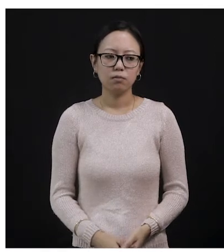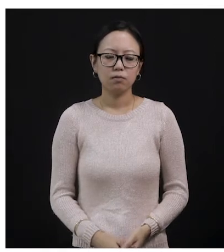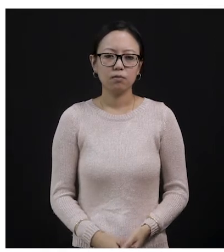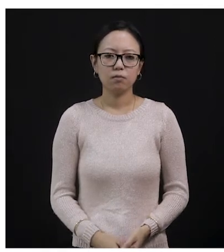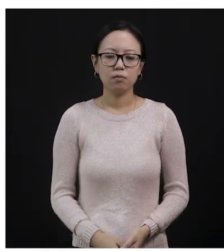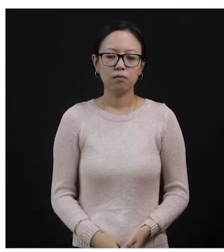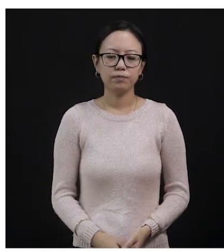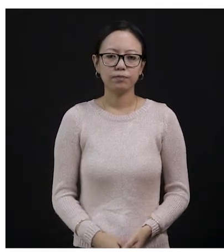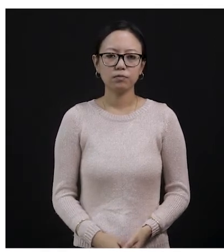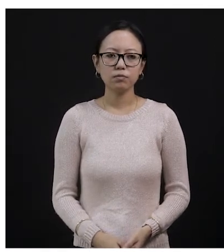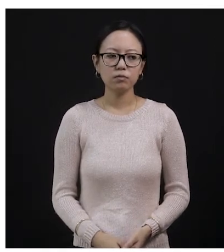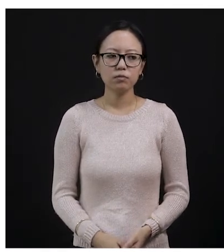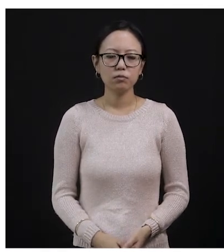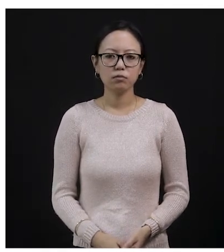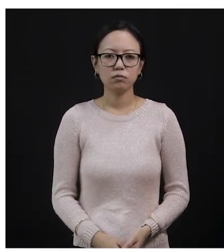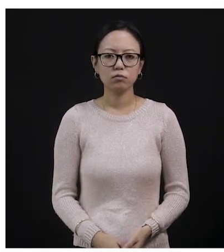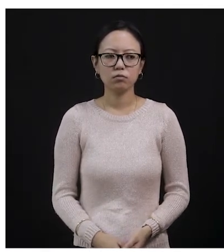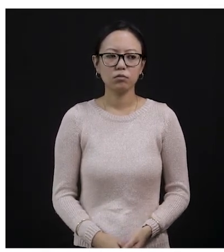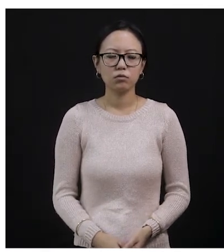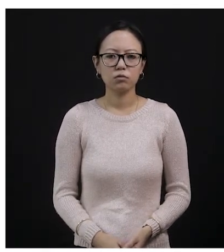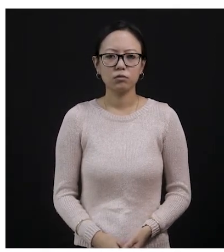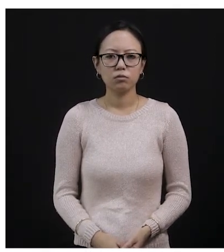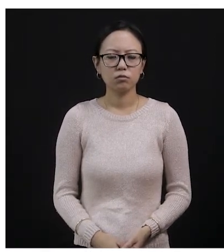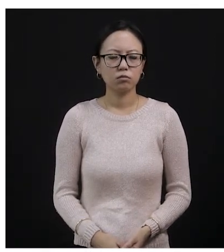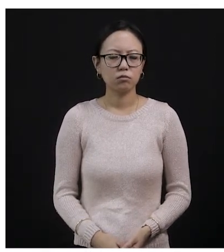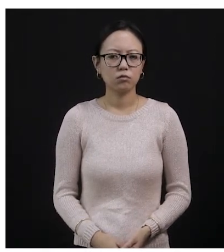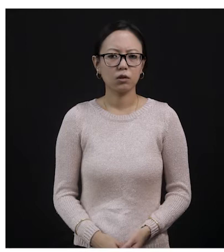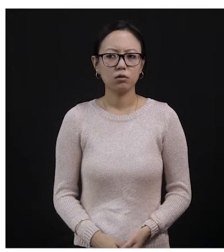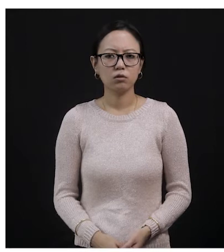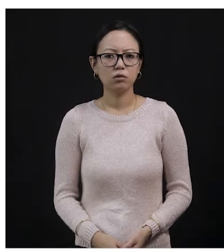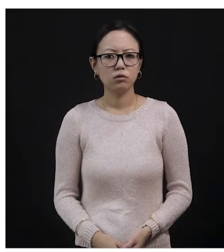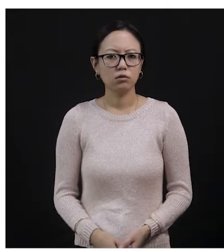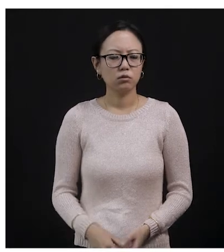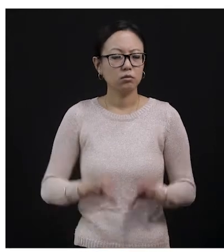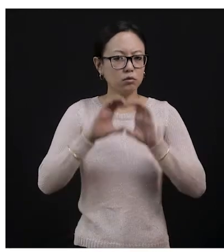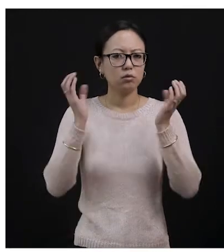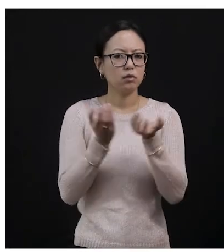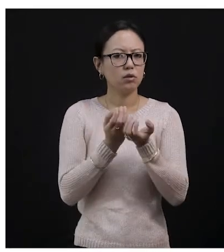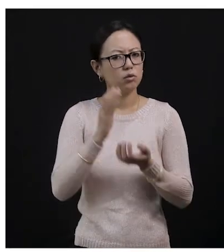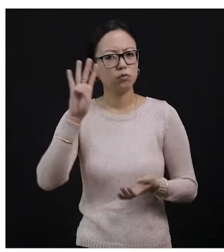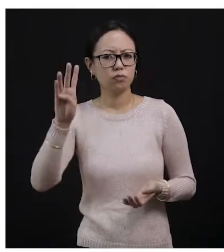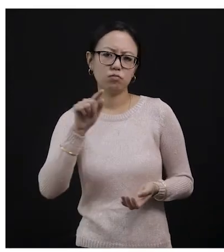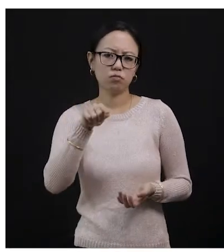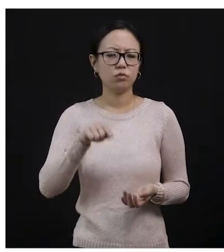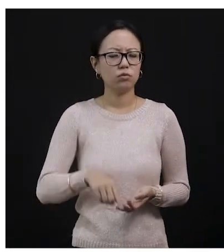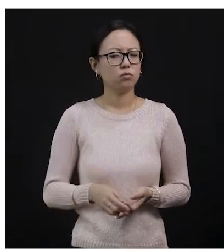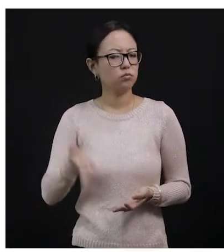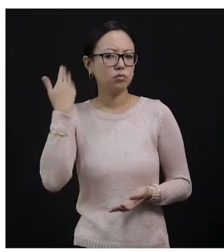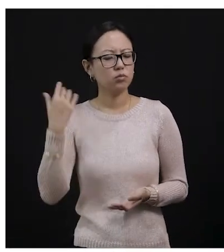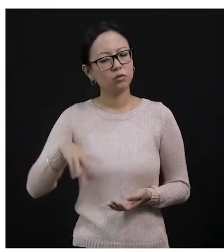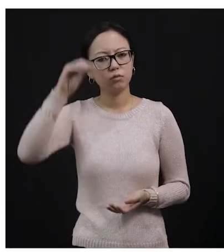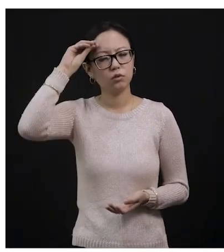photosynthesis. Yes, we're just like having a revision of your class 4 class. Yes, you have heard this word,